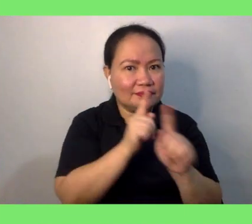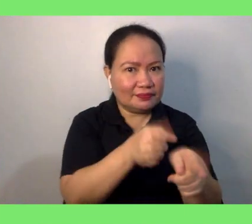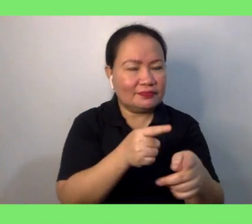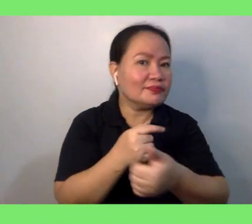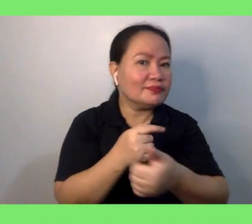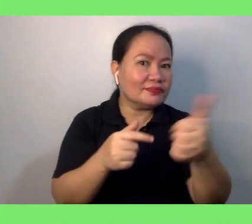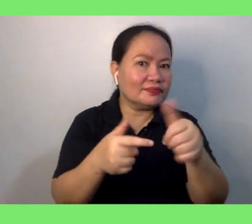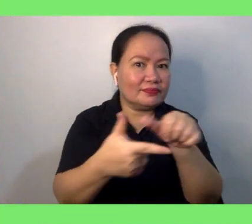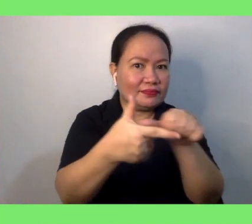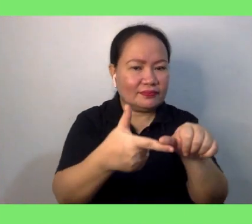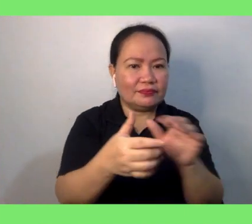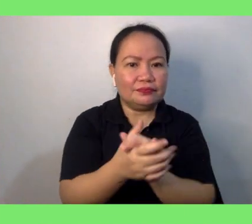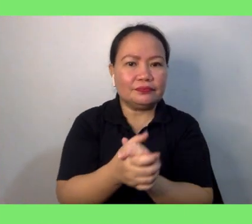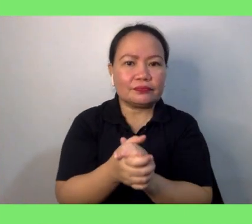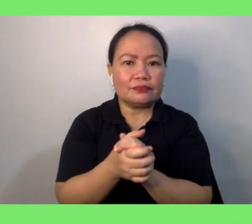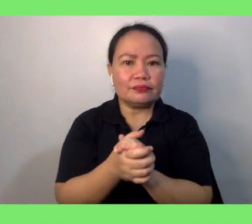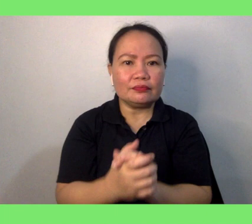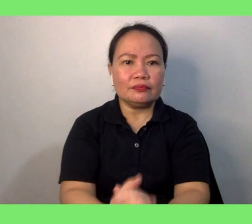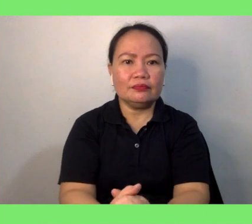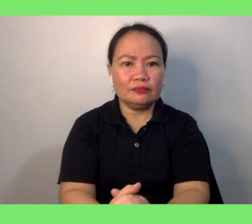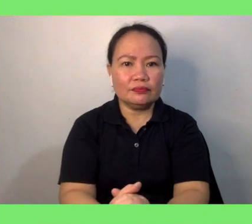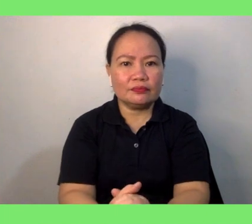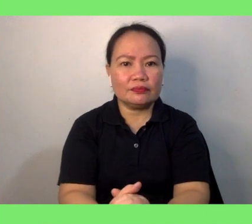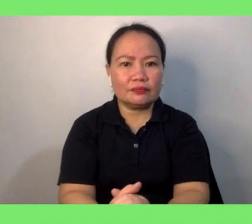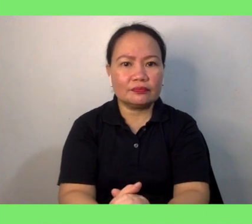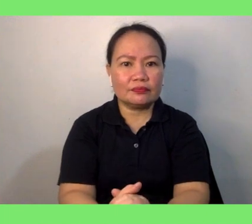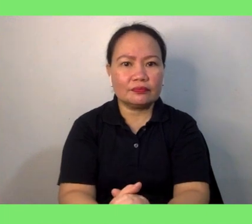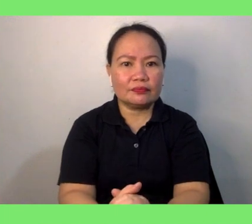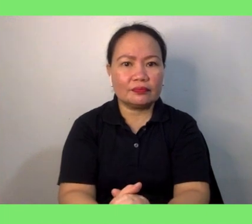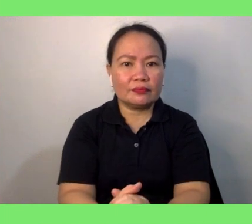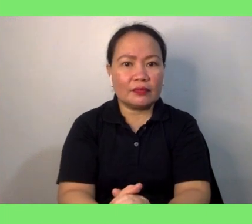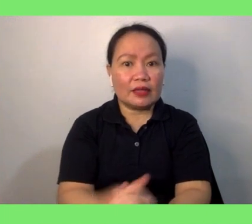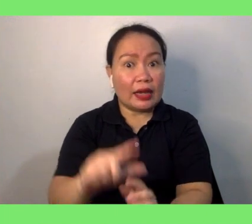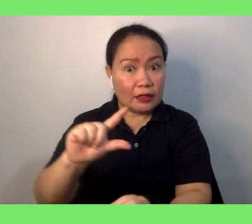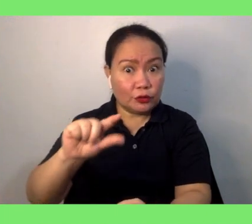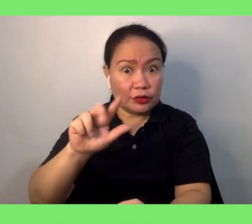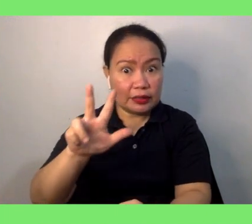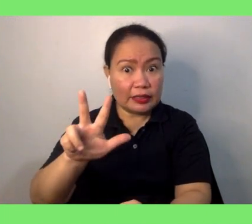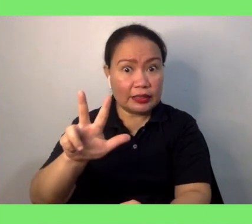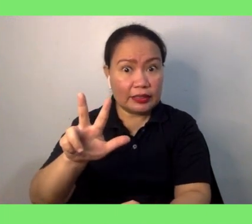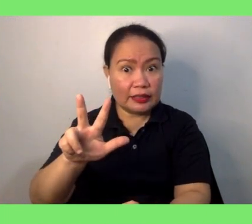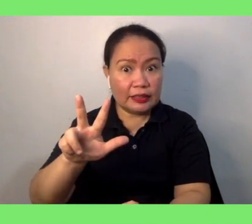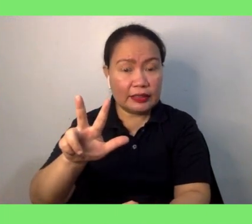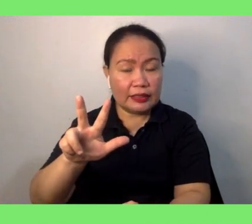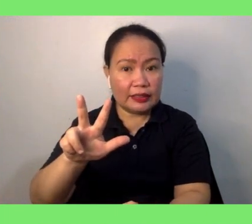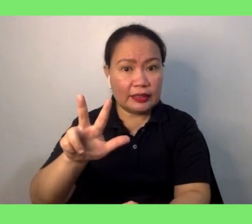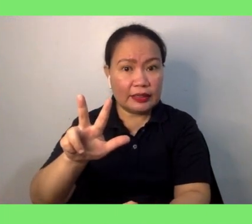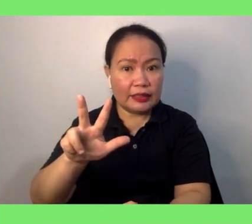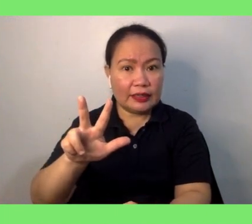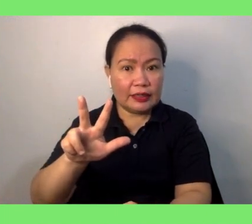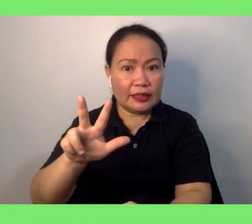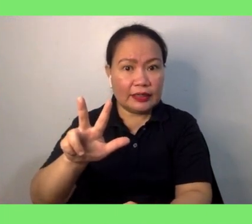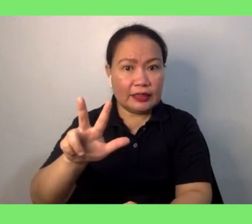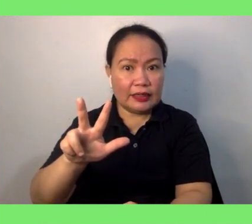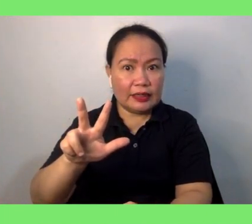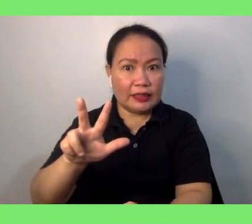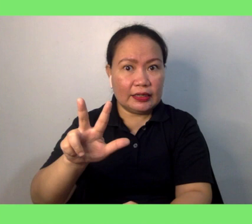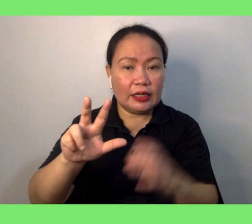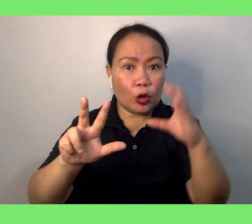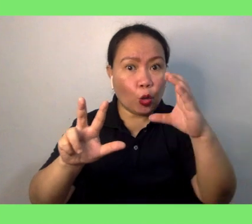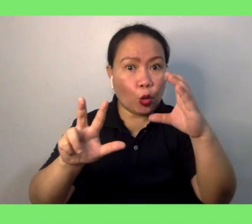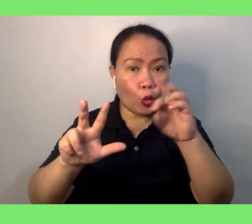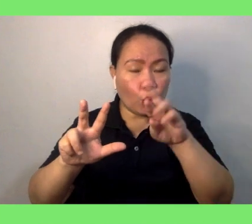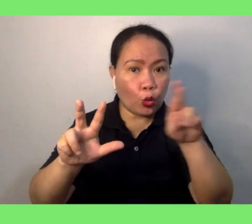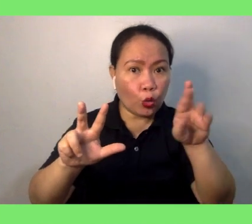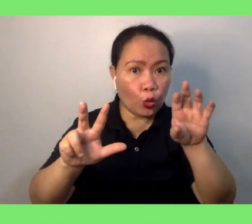parallel lines cut by transversal. Diba si angle 3 ay corresponds dun sa angle 1